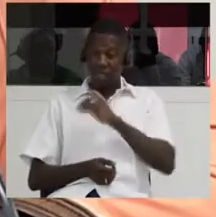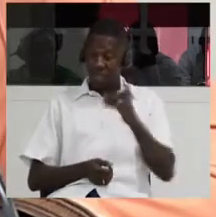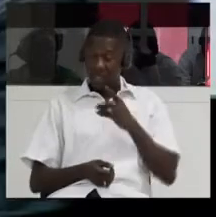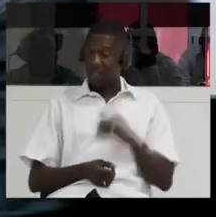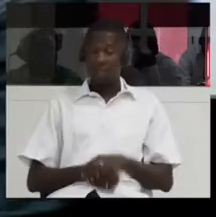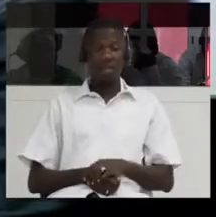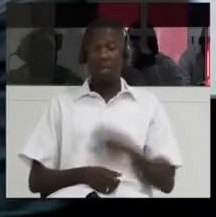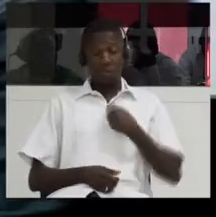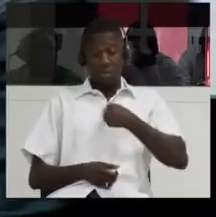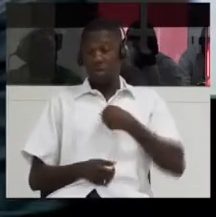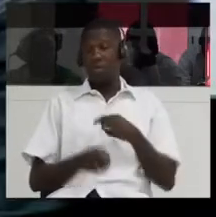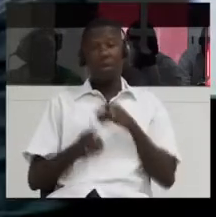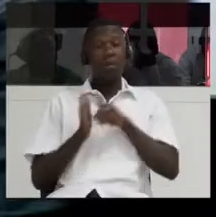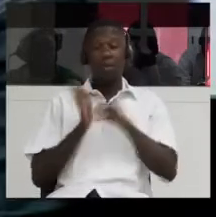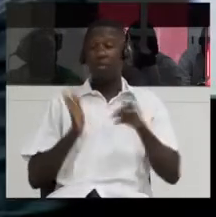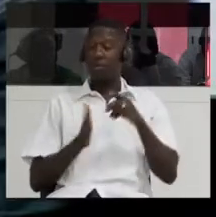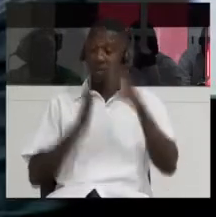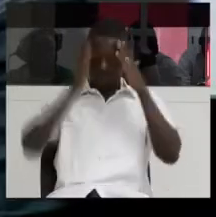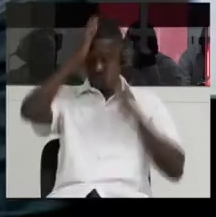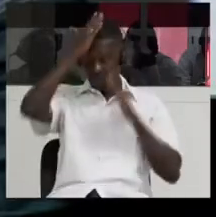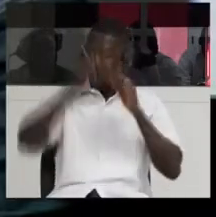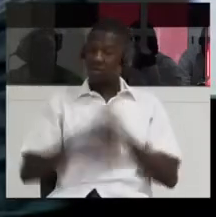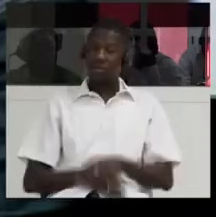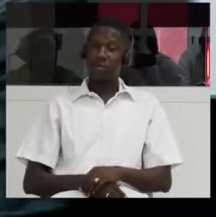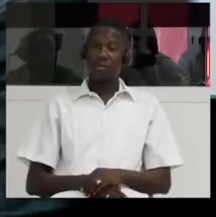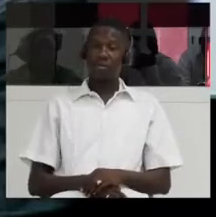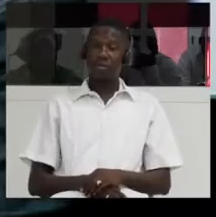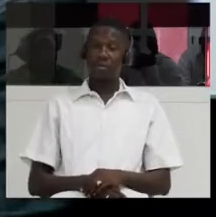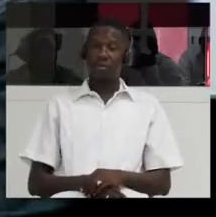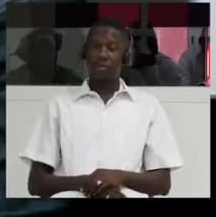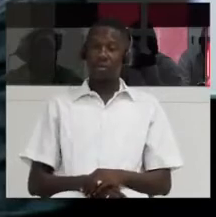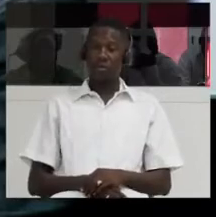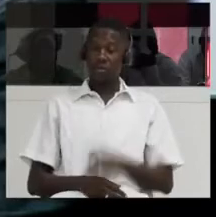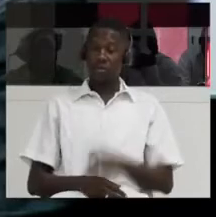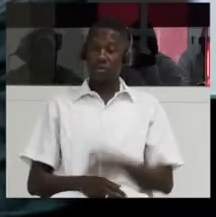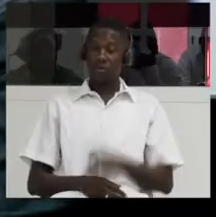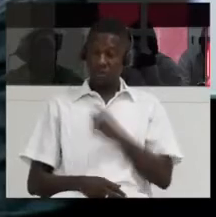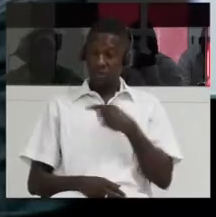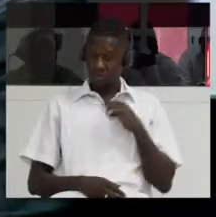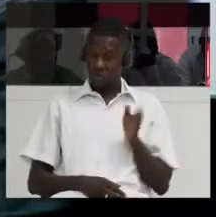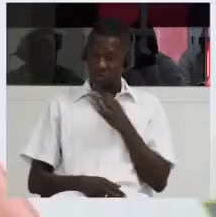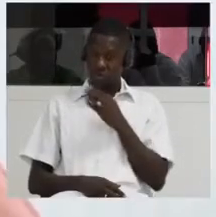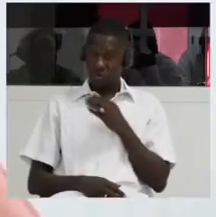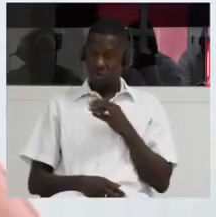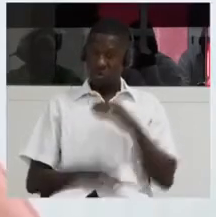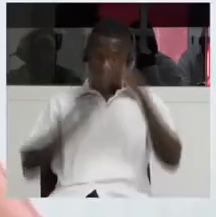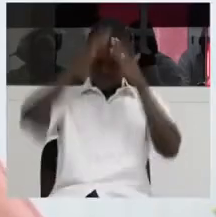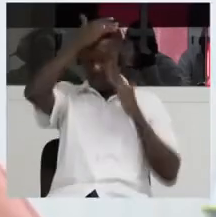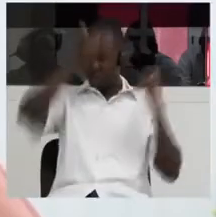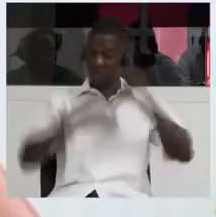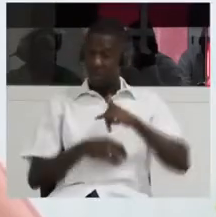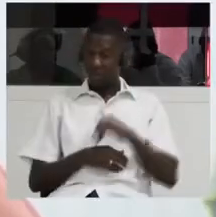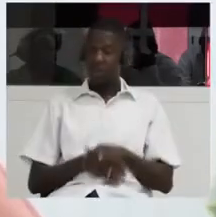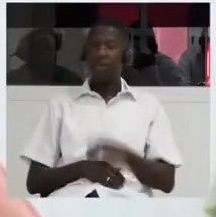Did you eventually go to the barracks? Yes, I took the money, went home, put